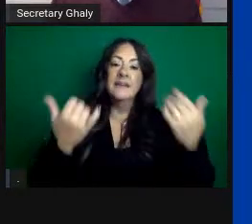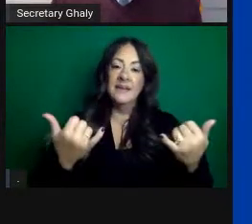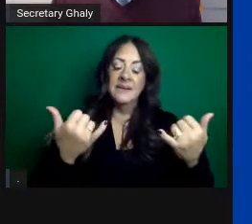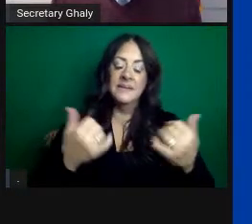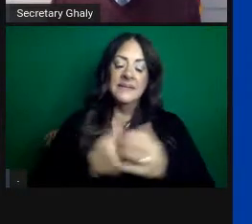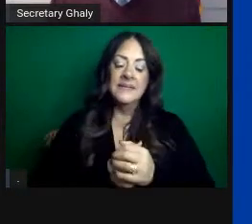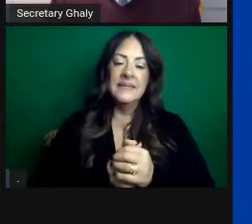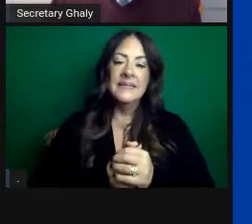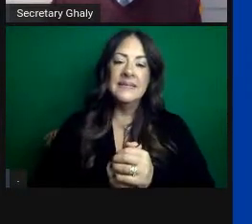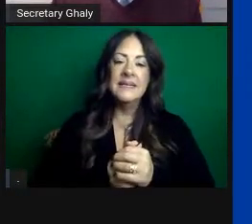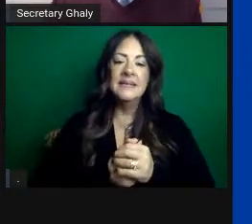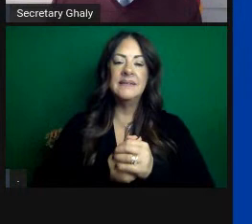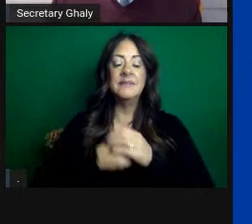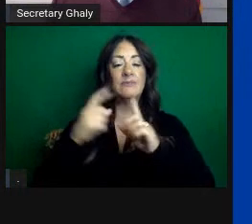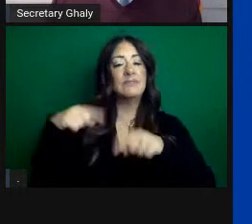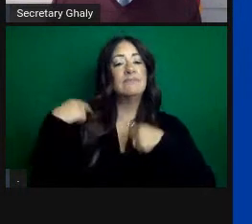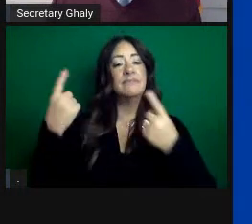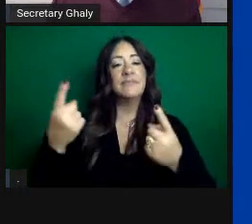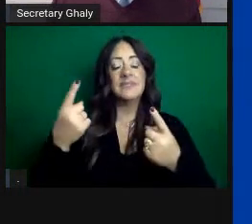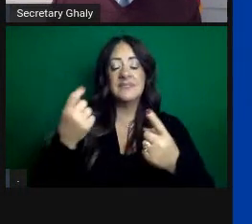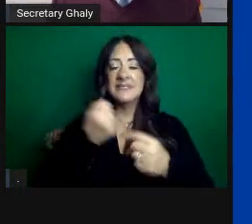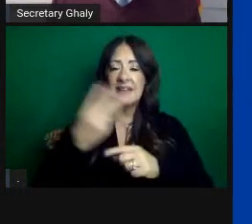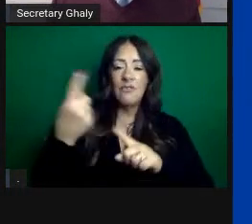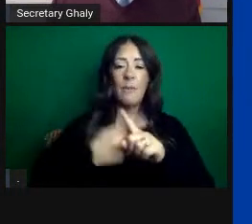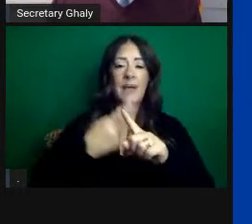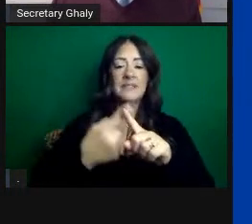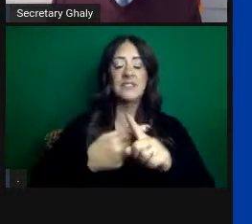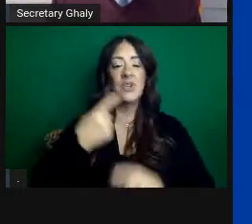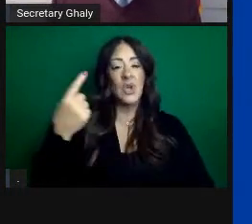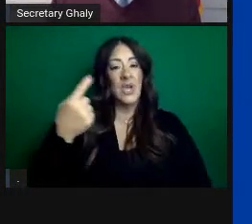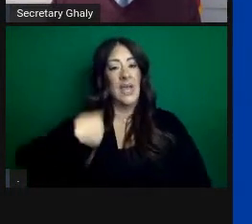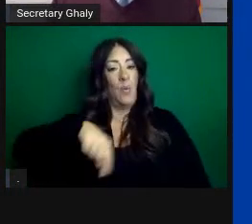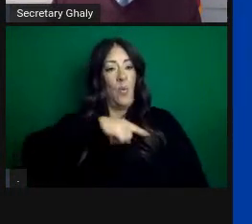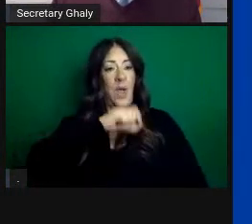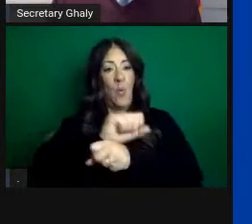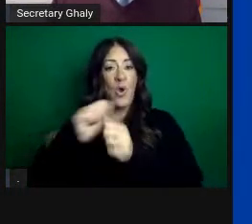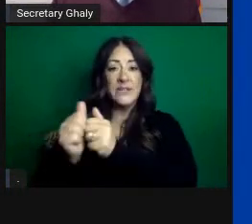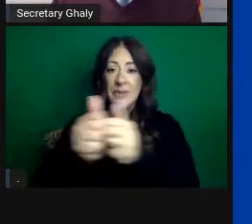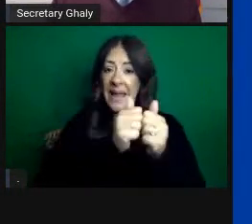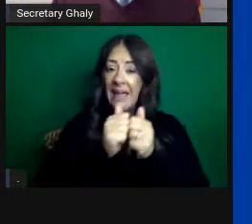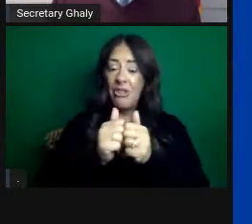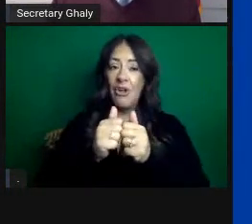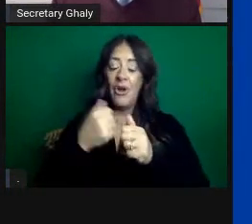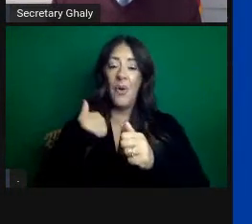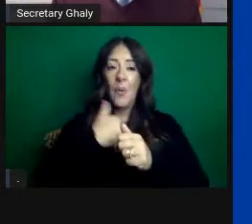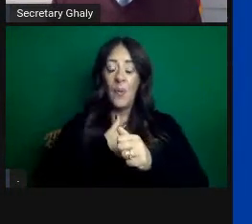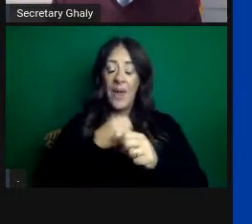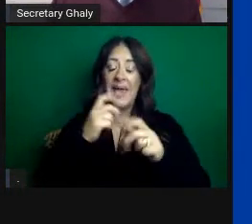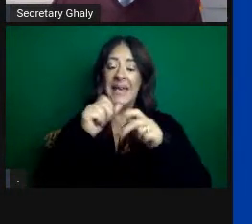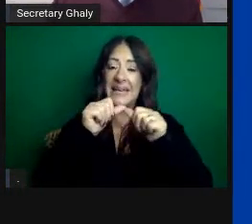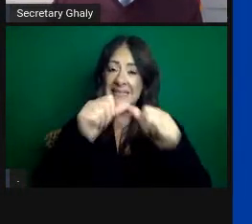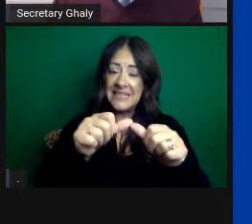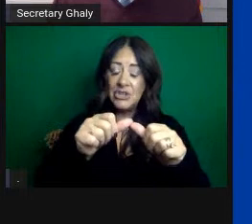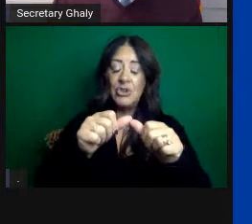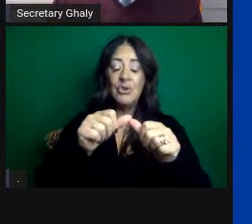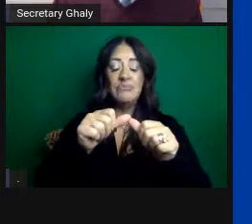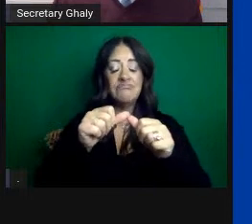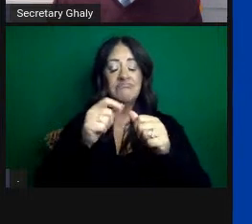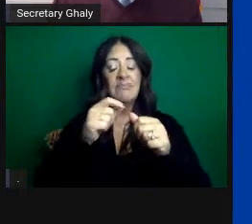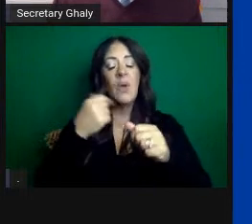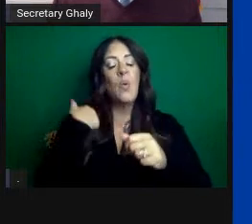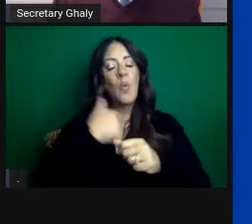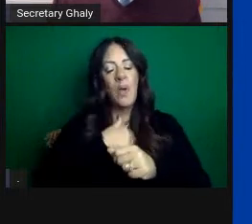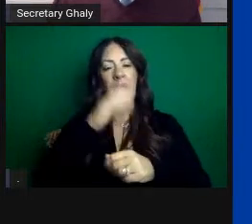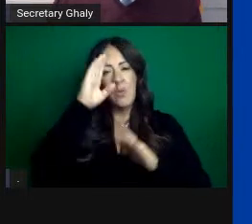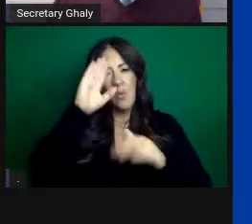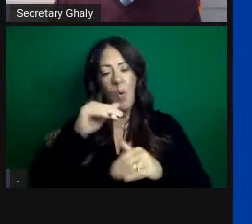So we've said this now for the last couple of months together. We can slow this spread. We can end this pandemic. The promise of